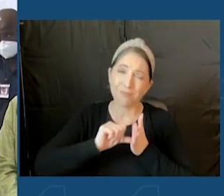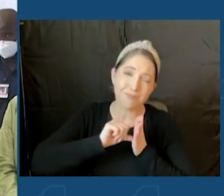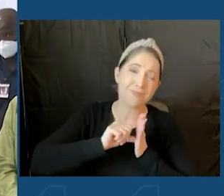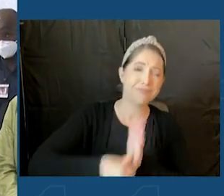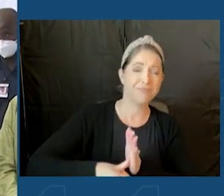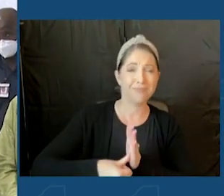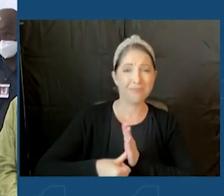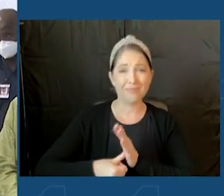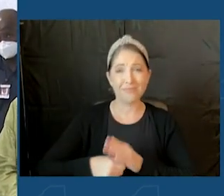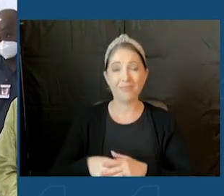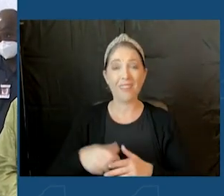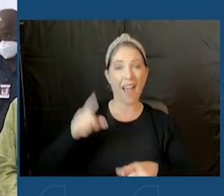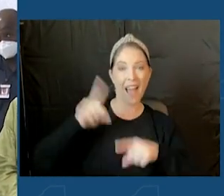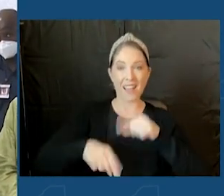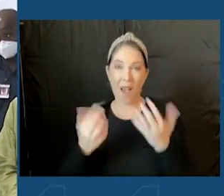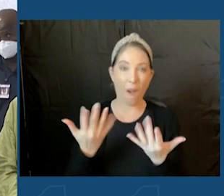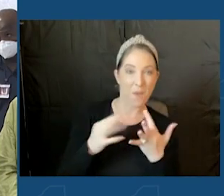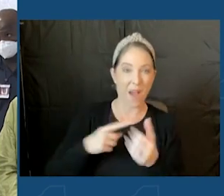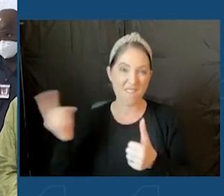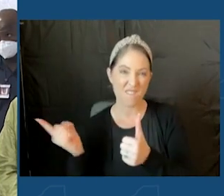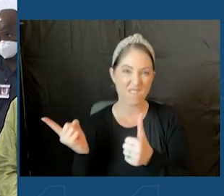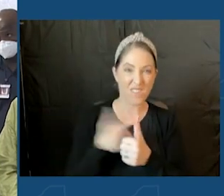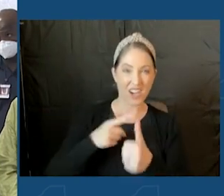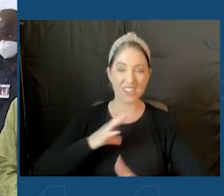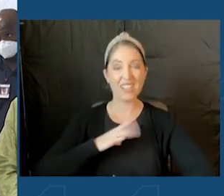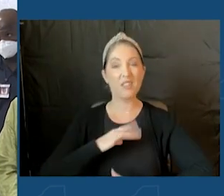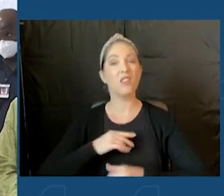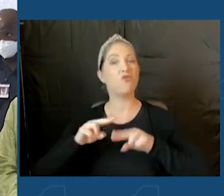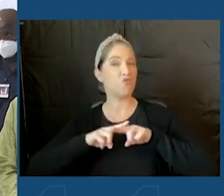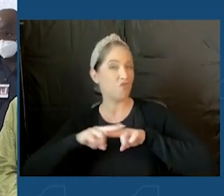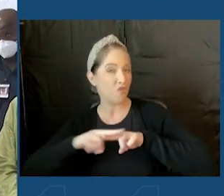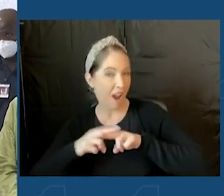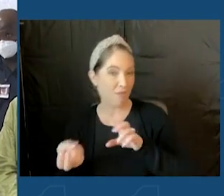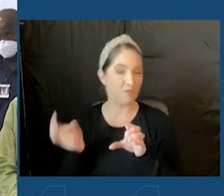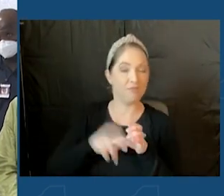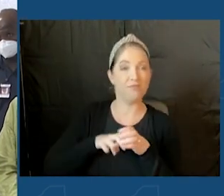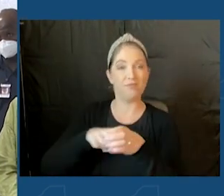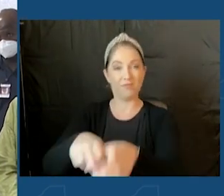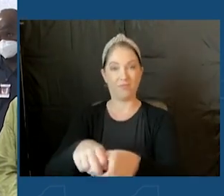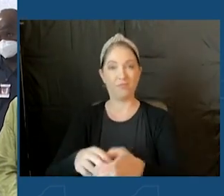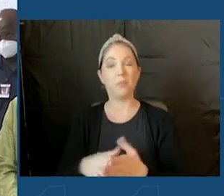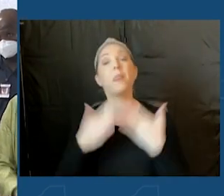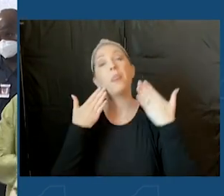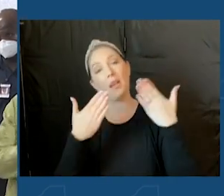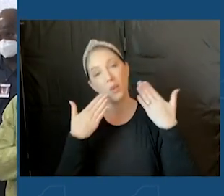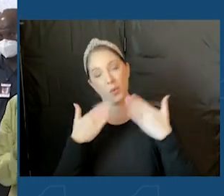the first official ride as we welcome it before the end of this year in 2022. Thank you.